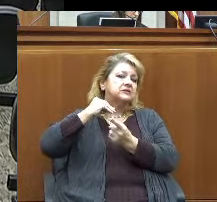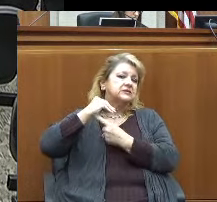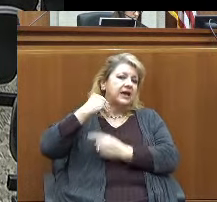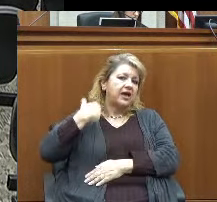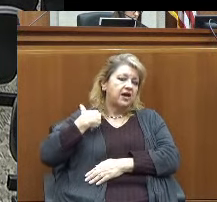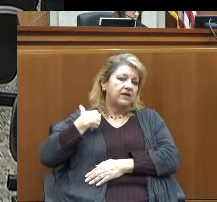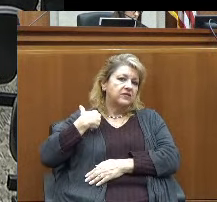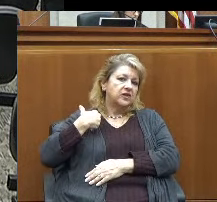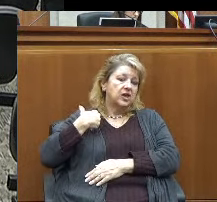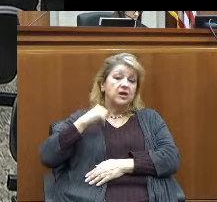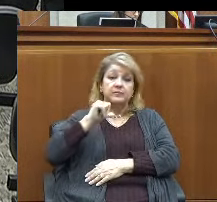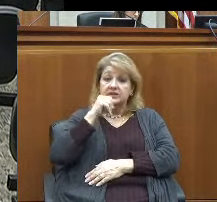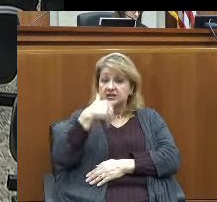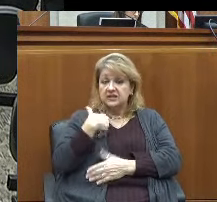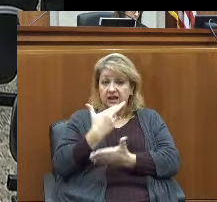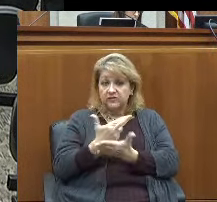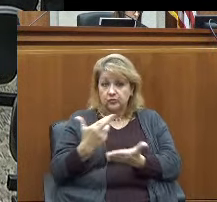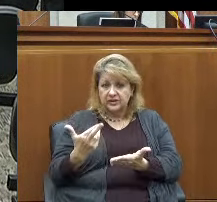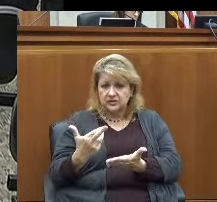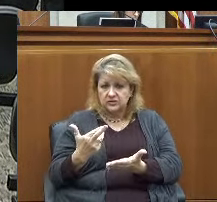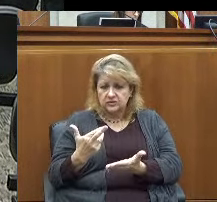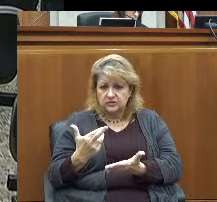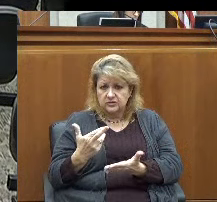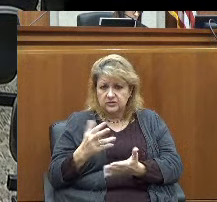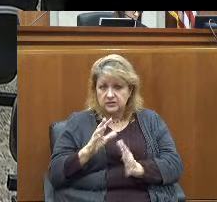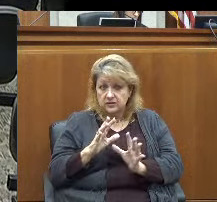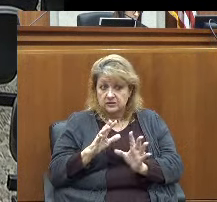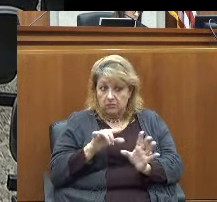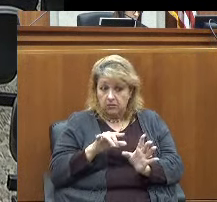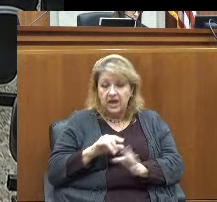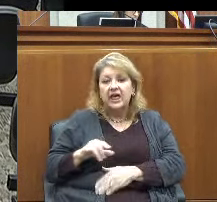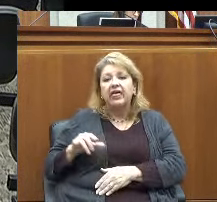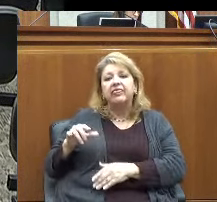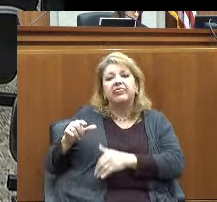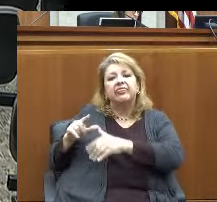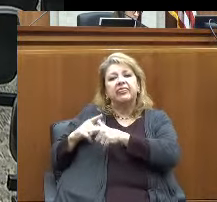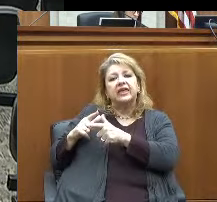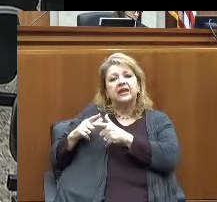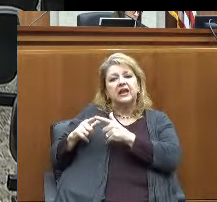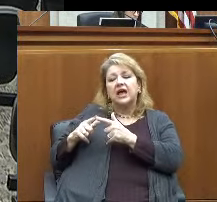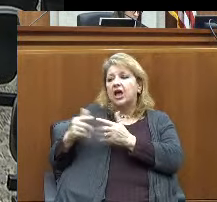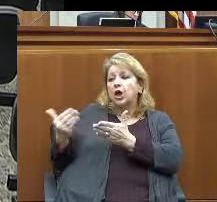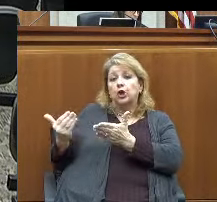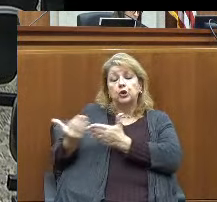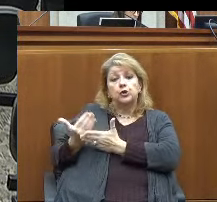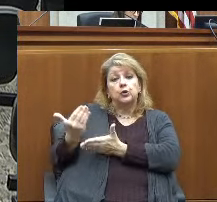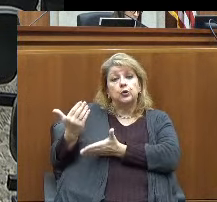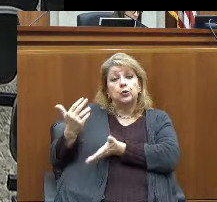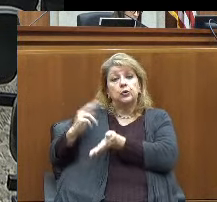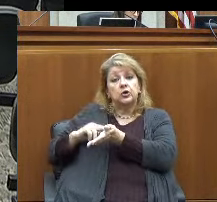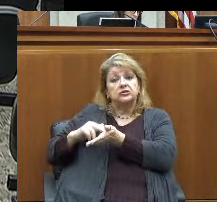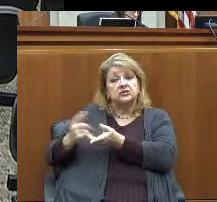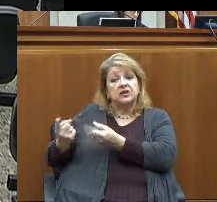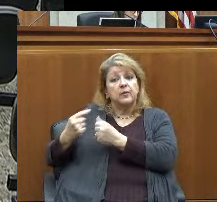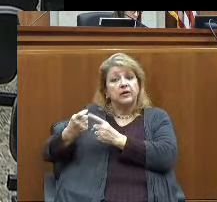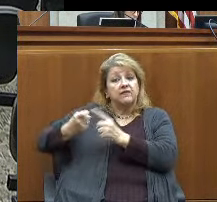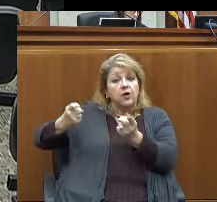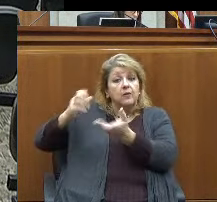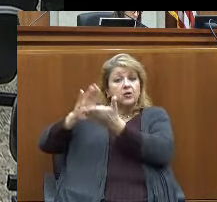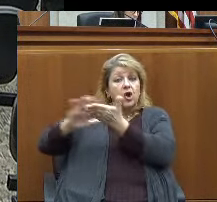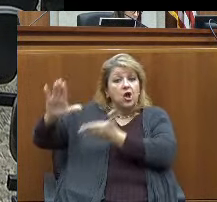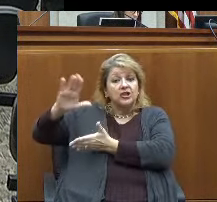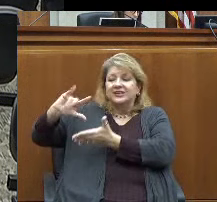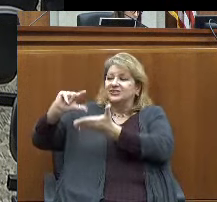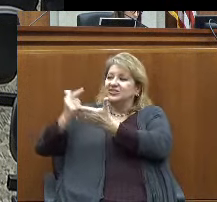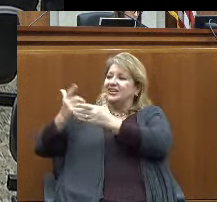not have those resources, what do you think about a novice nurse coming in straight from college